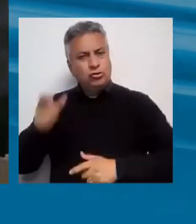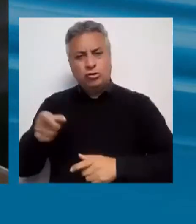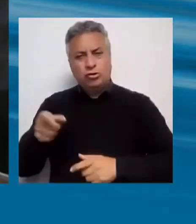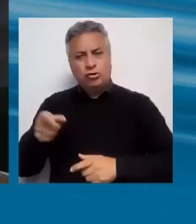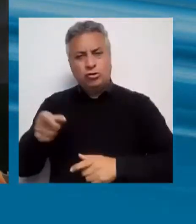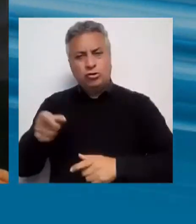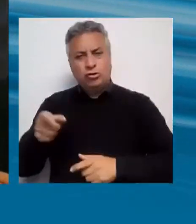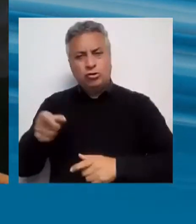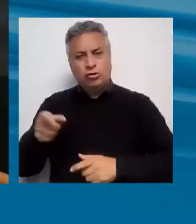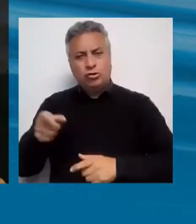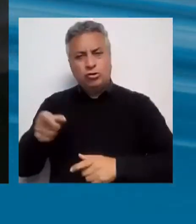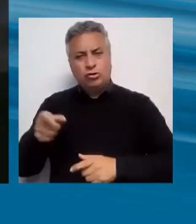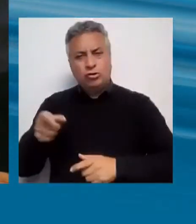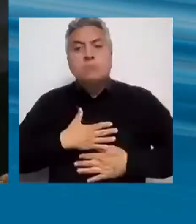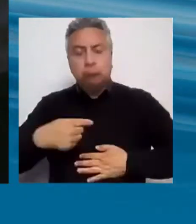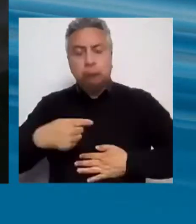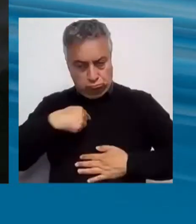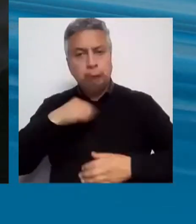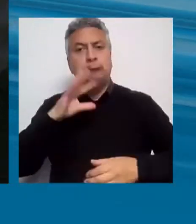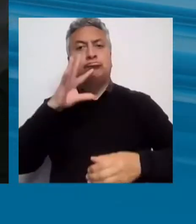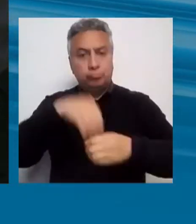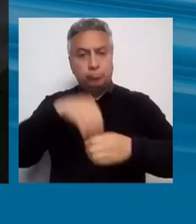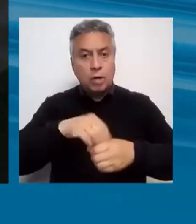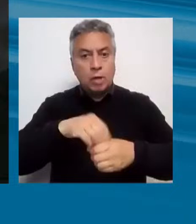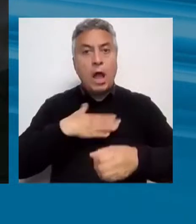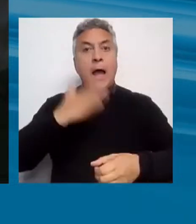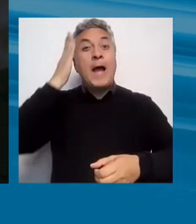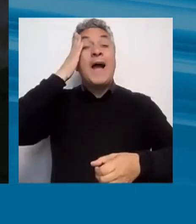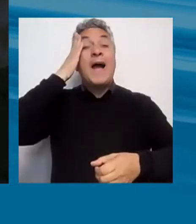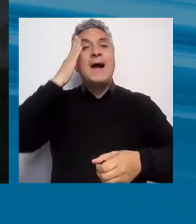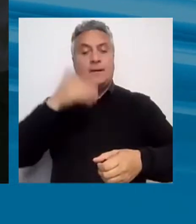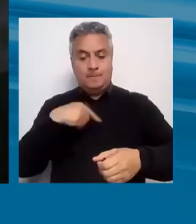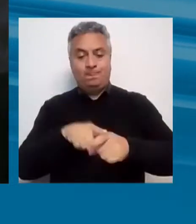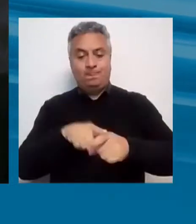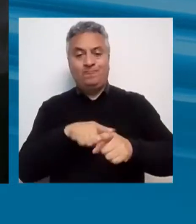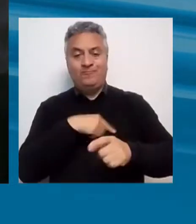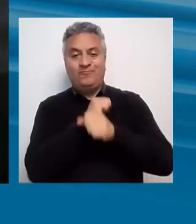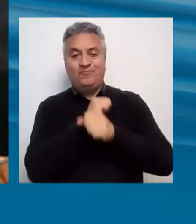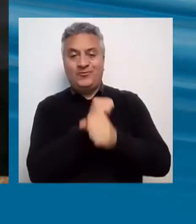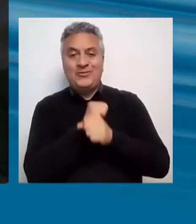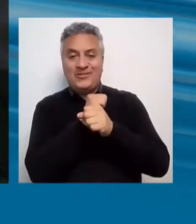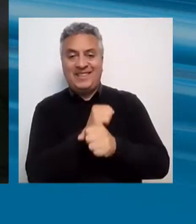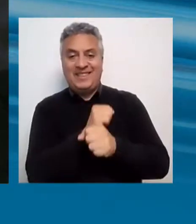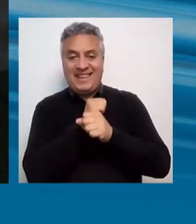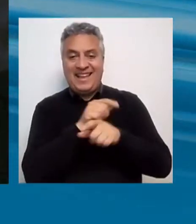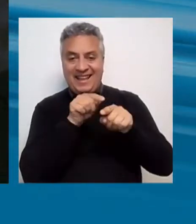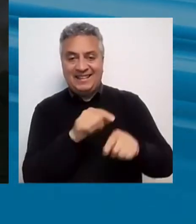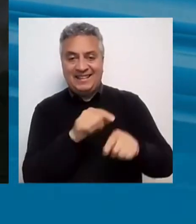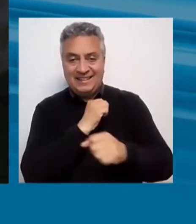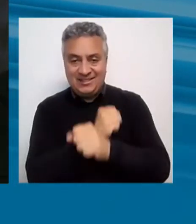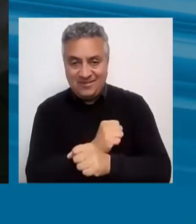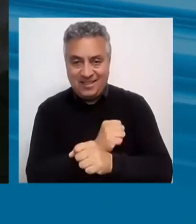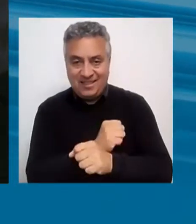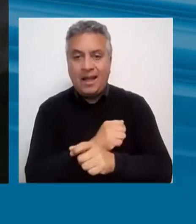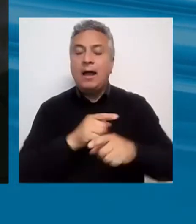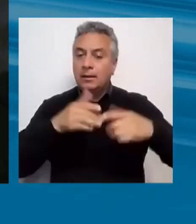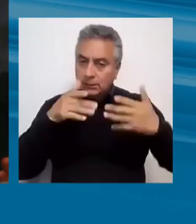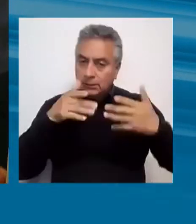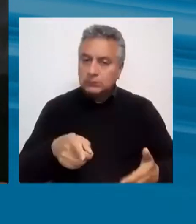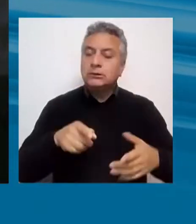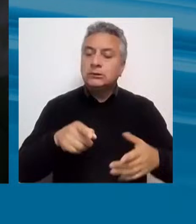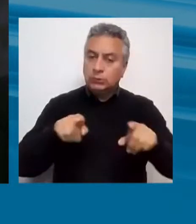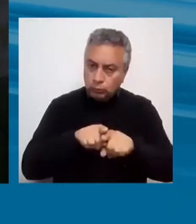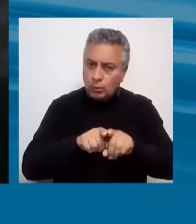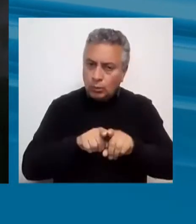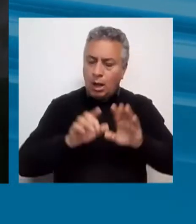belonging, because if you feel that it's yours, you take care of it. And if that is the case, I'm